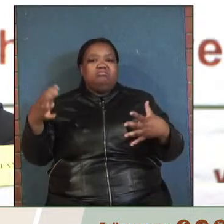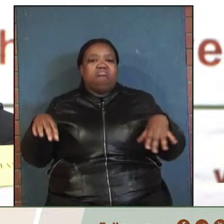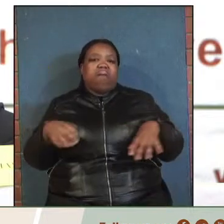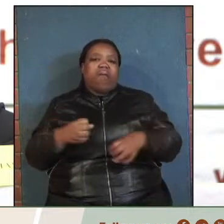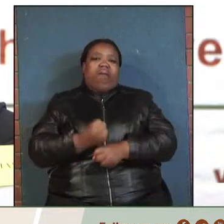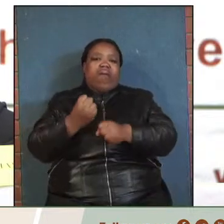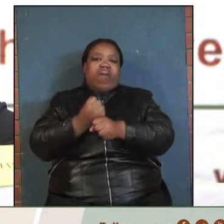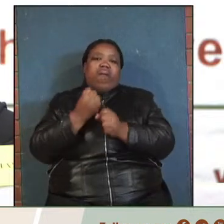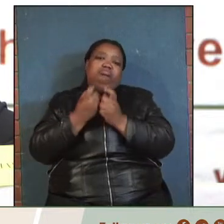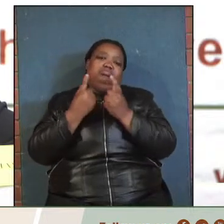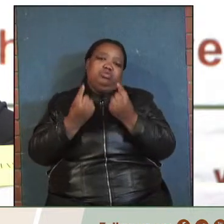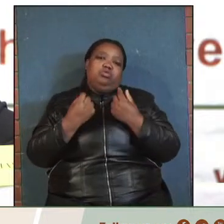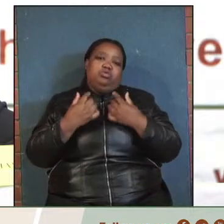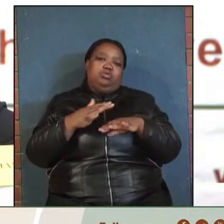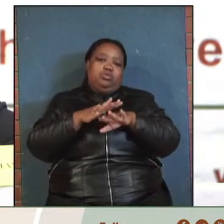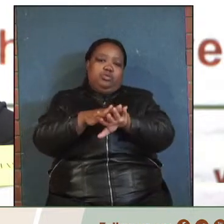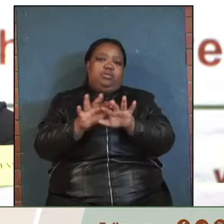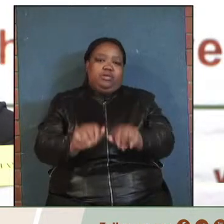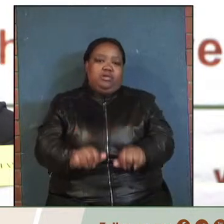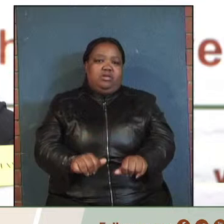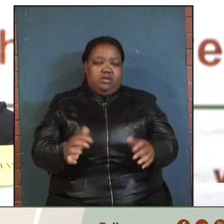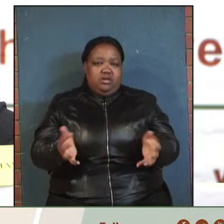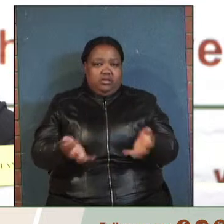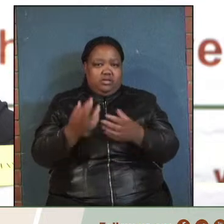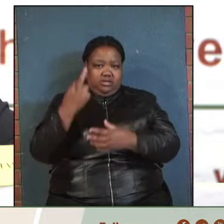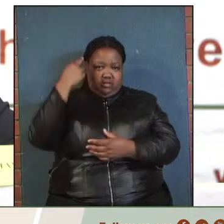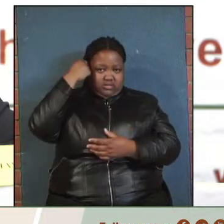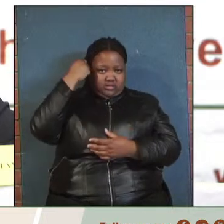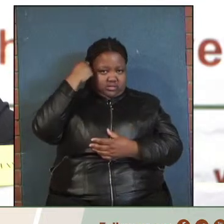Will the secretary please read the first order?